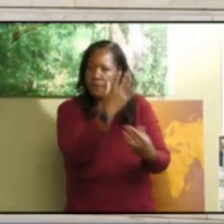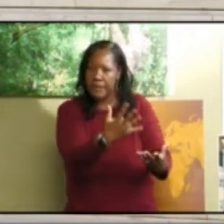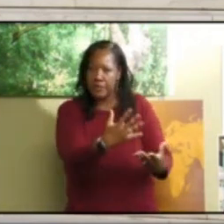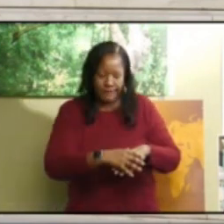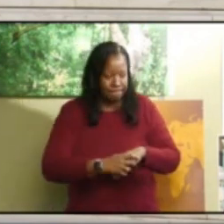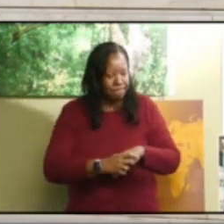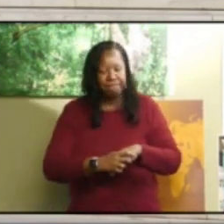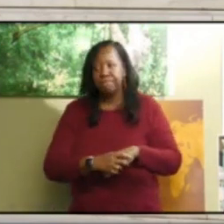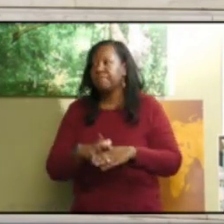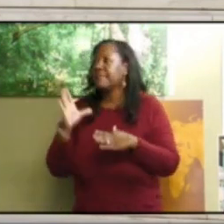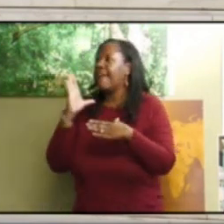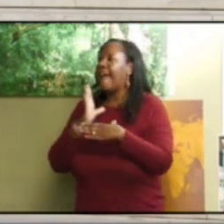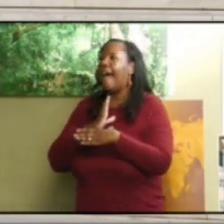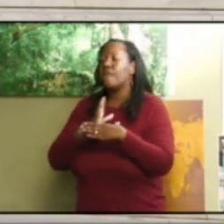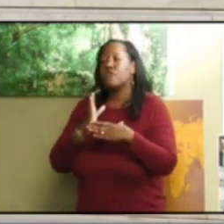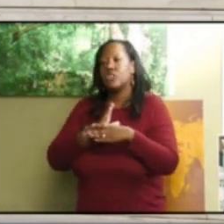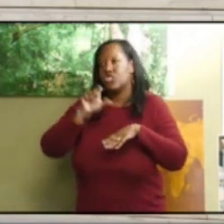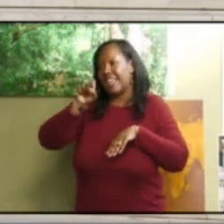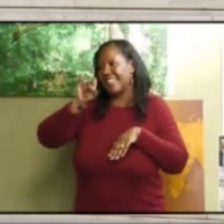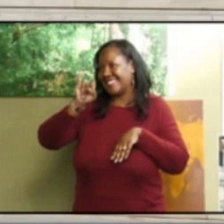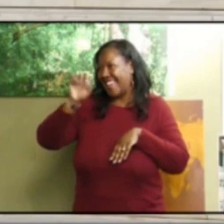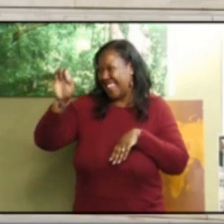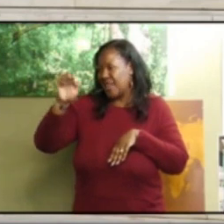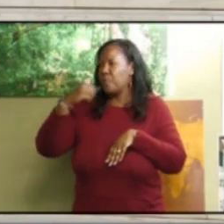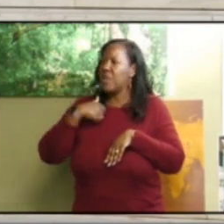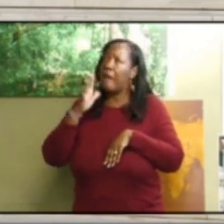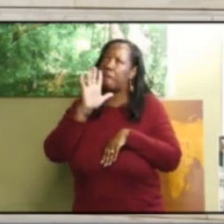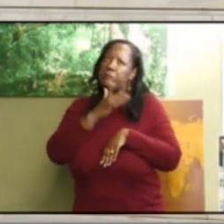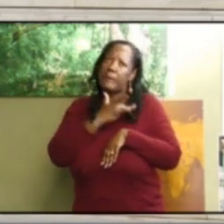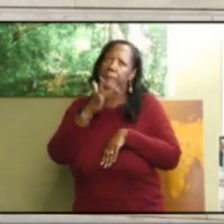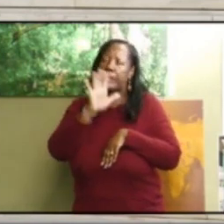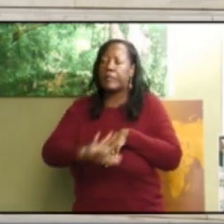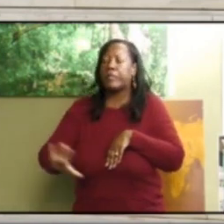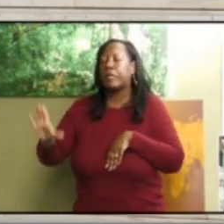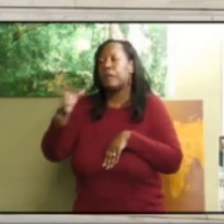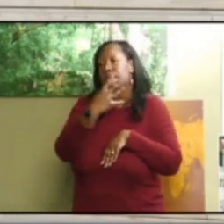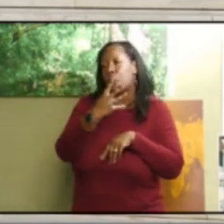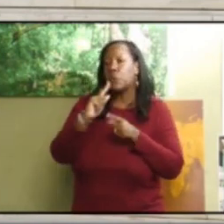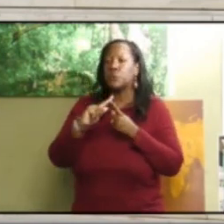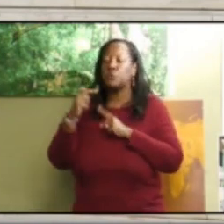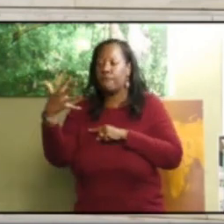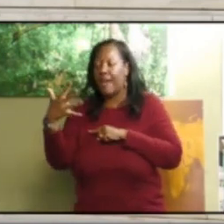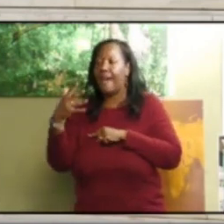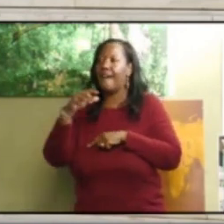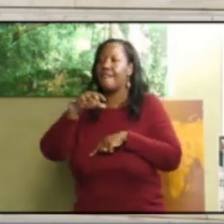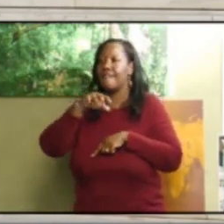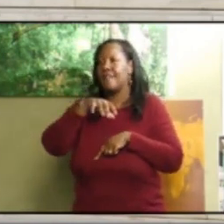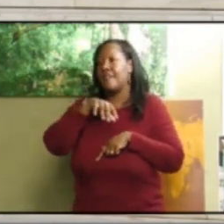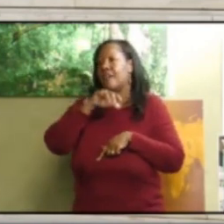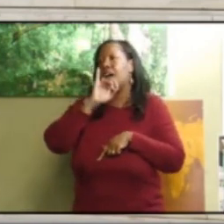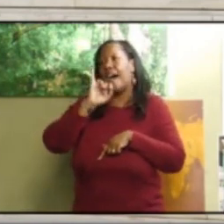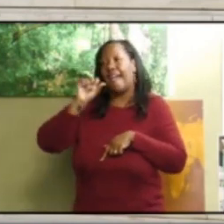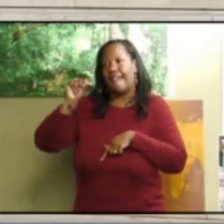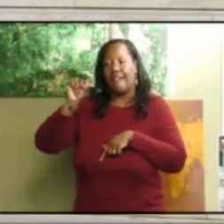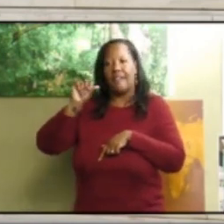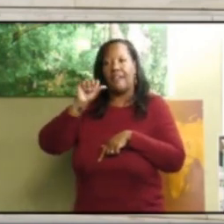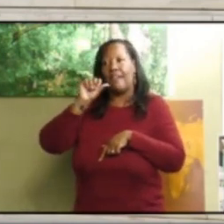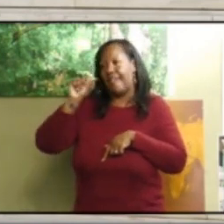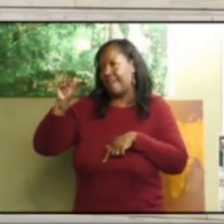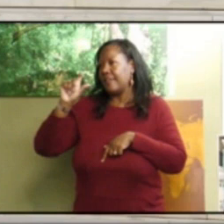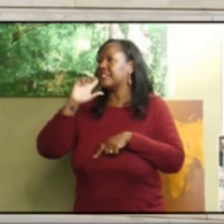average, SIE does about 4 to 5 interagency agreements per year. We have approximately